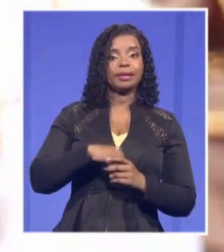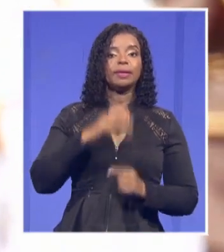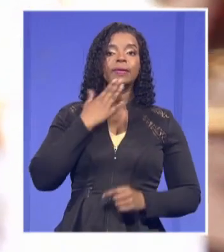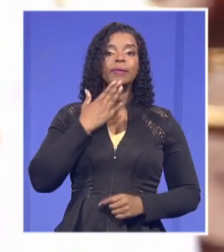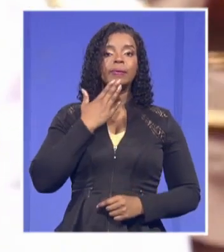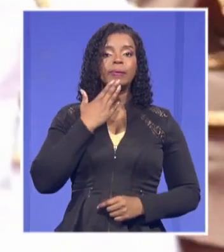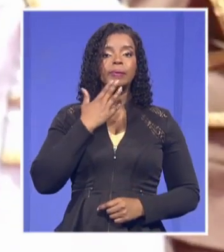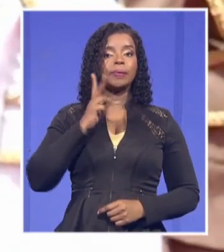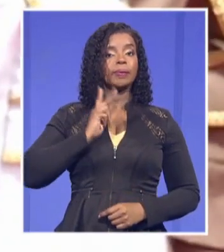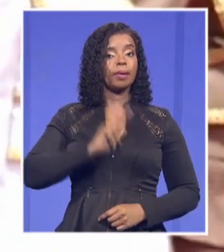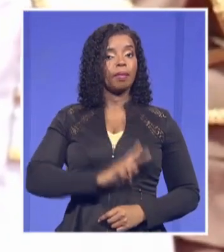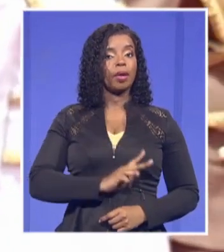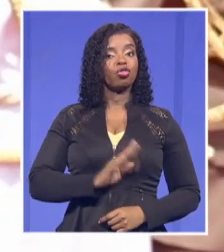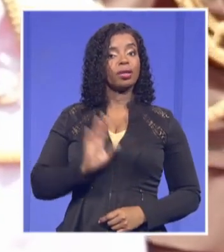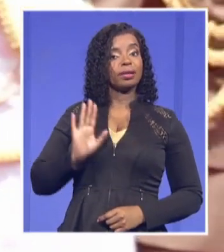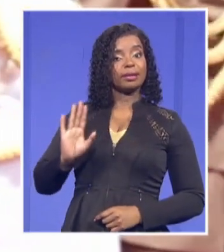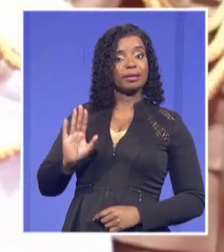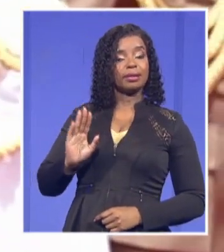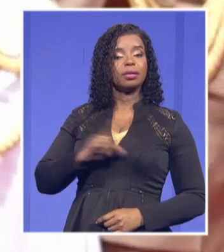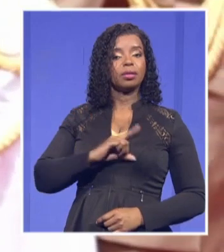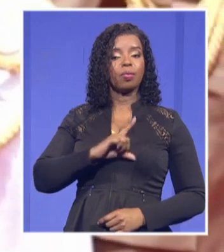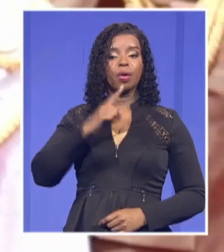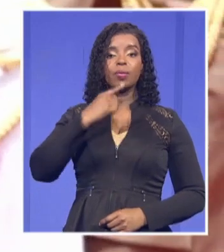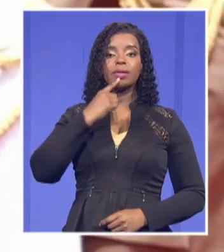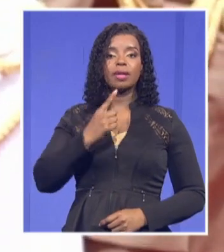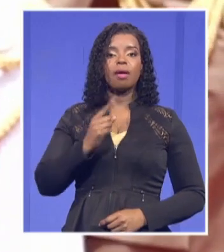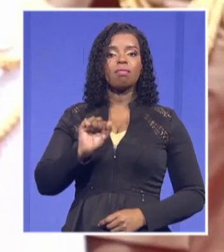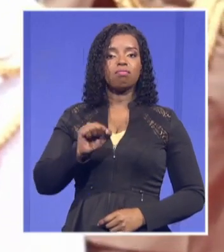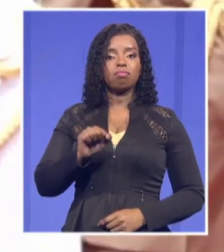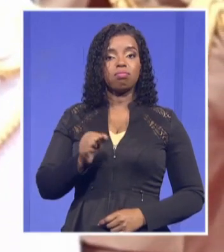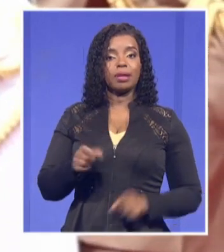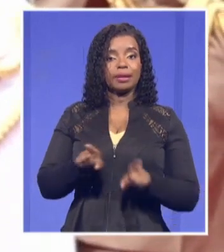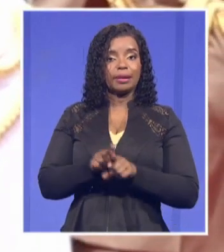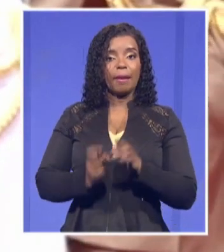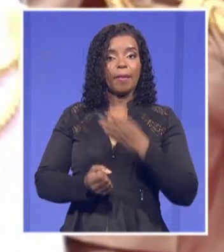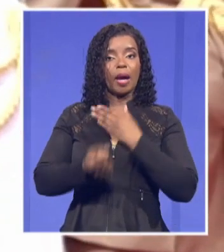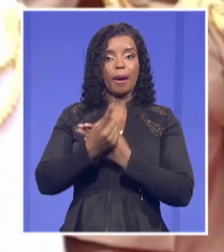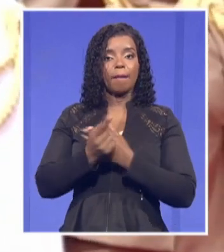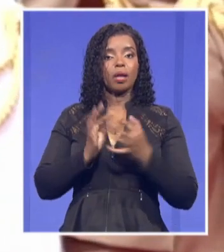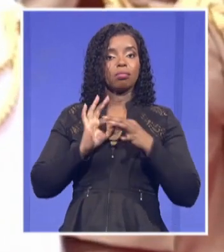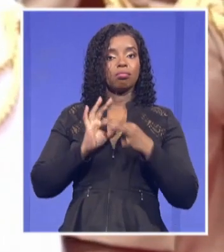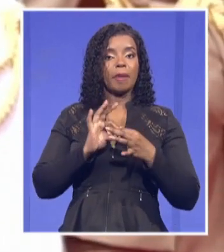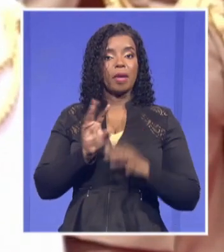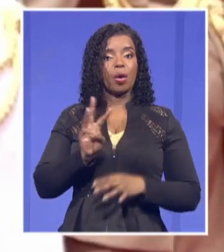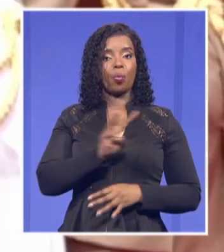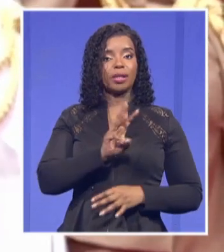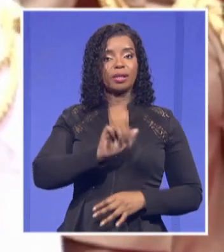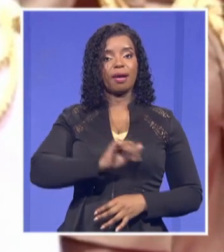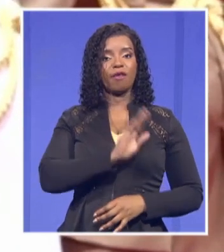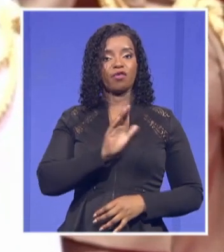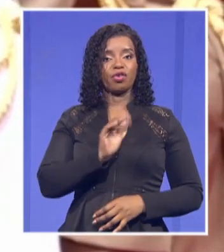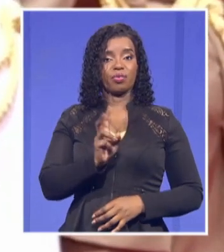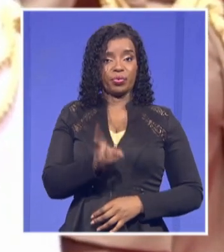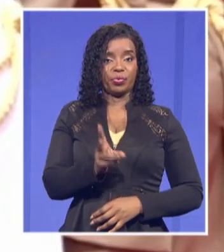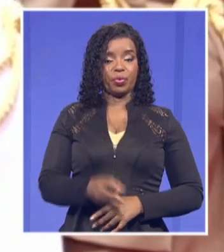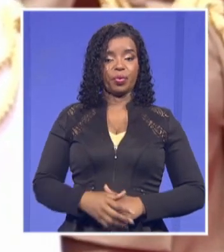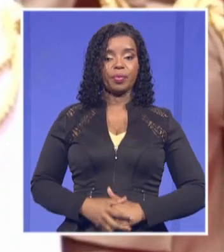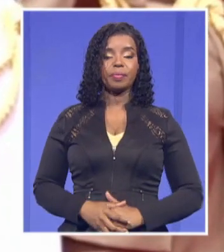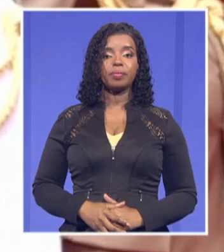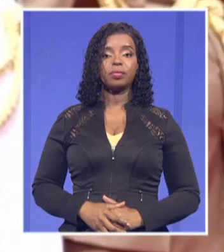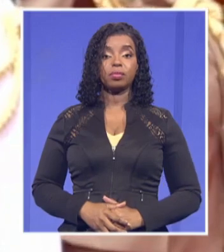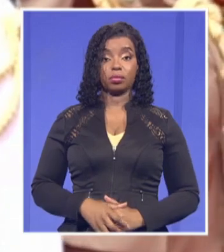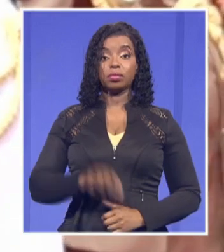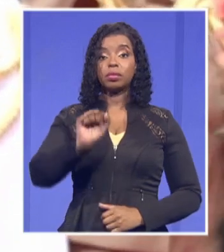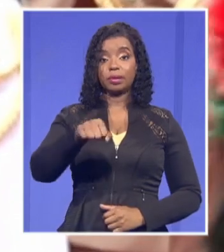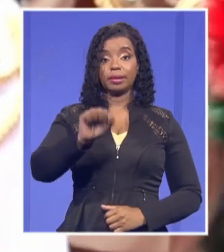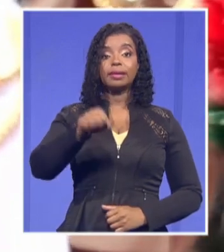you can say Western Africa to some extent as well. Yes, indeed. You know, South Africa since 1994 has been involved in